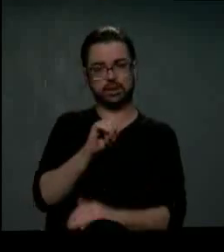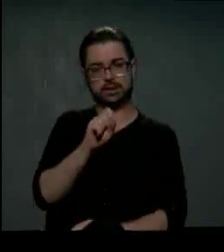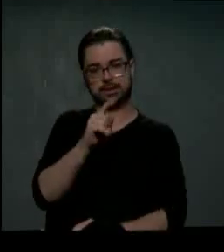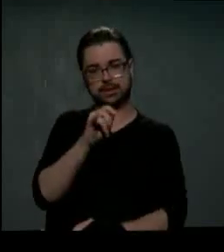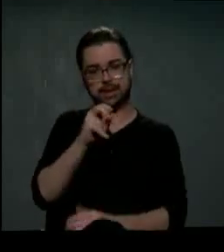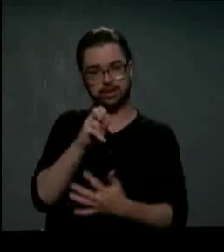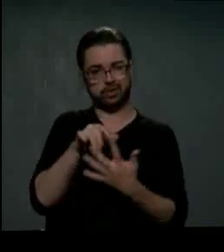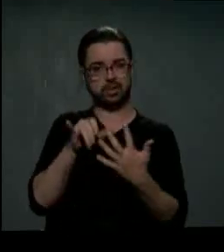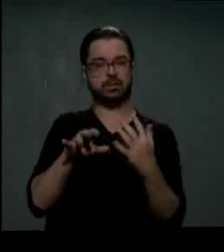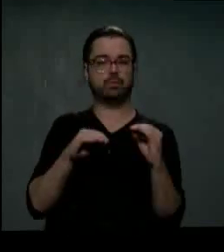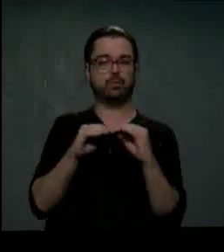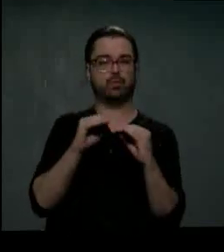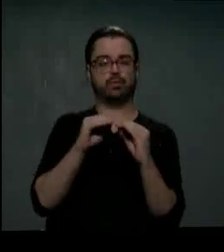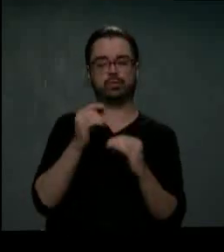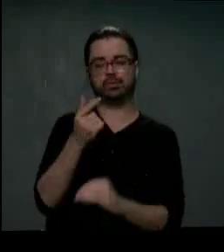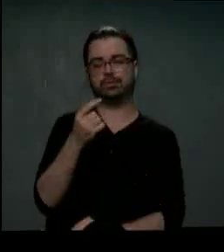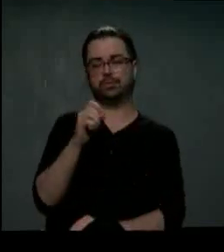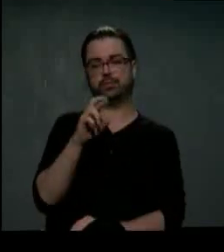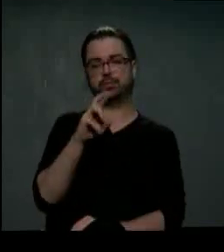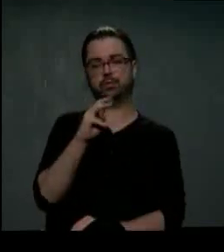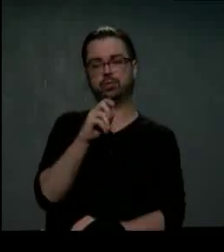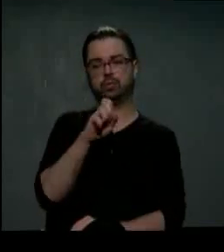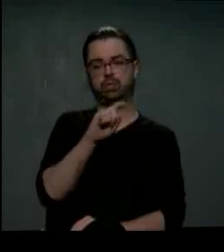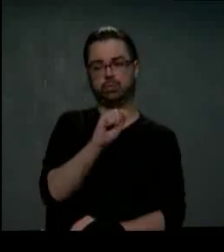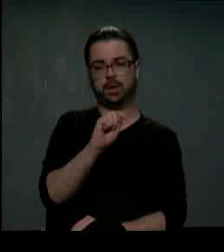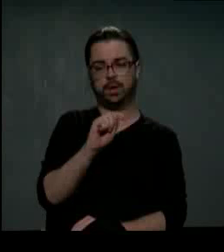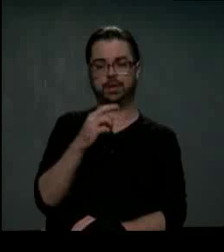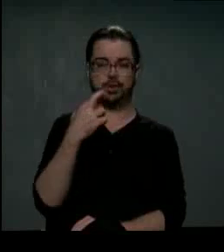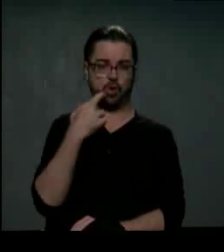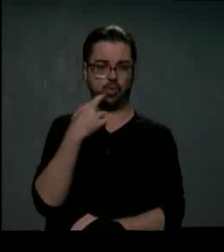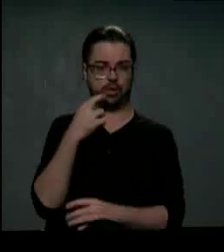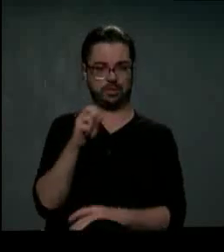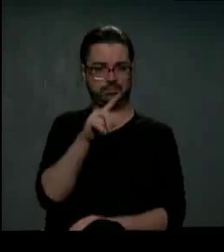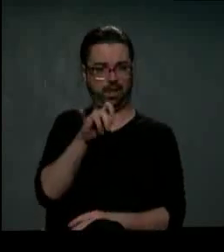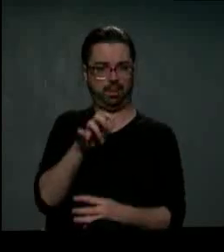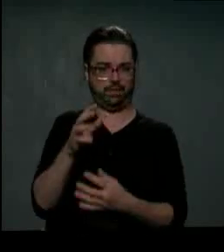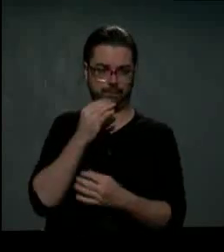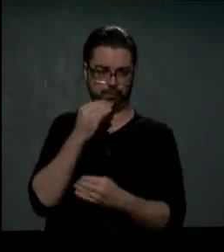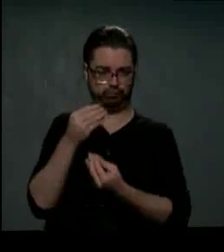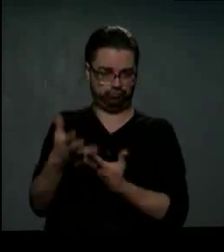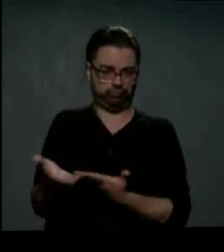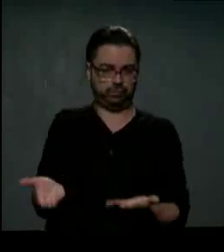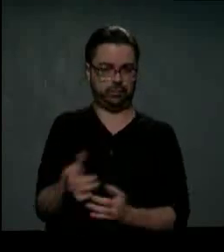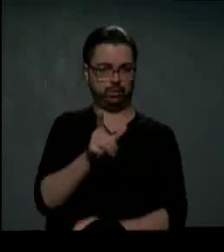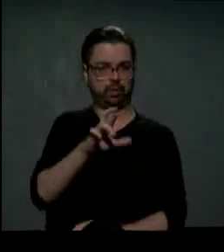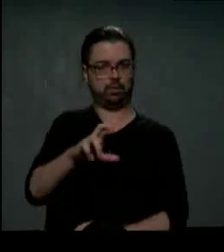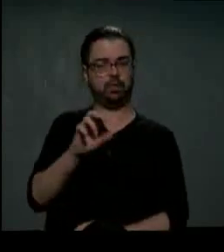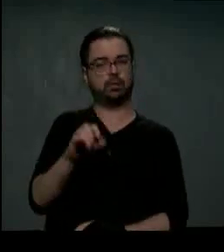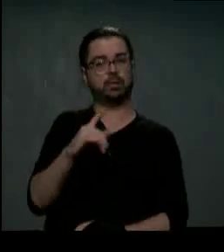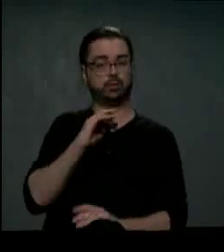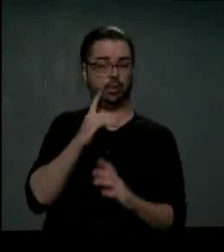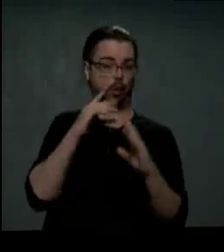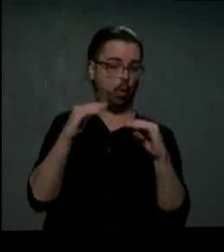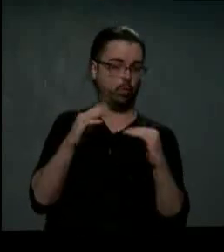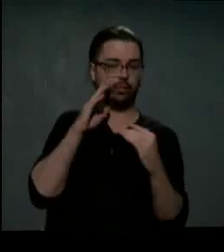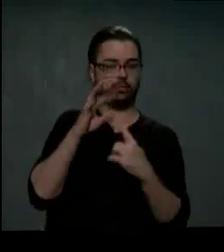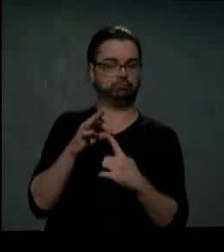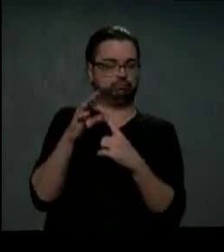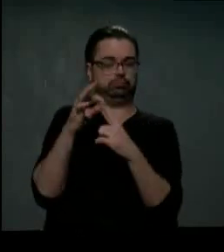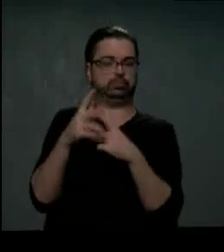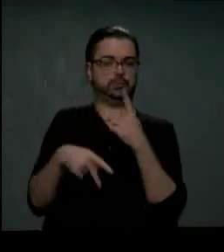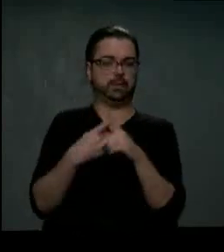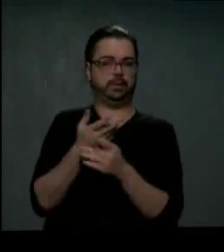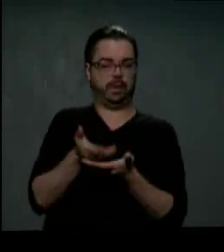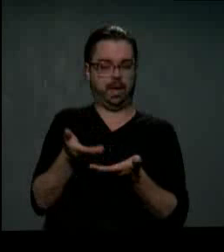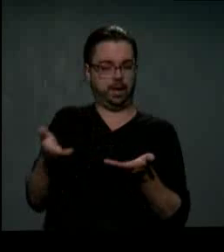in more of the gourmet donut type style to Little Rock is what our hope is. So it will be a very unique type item.